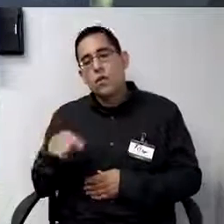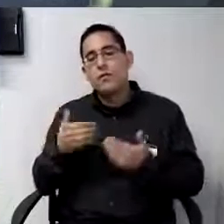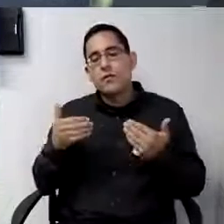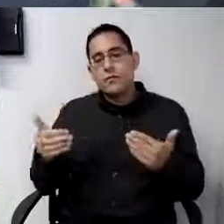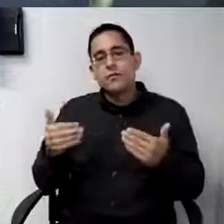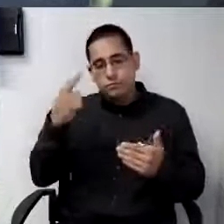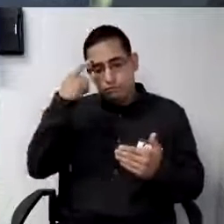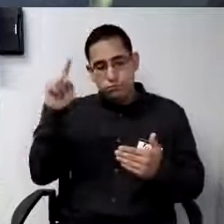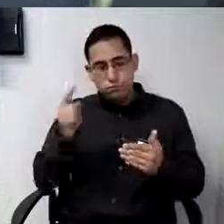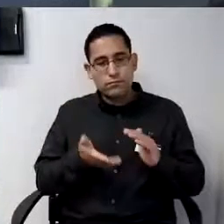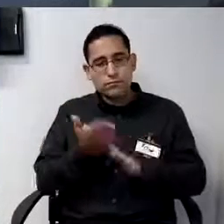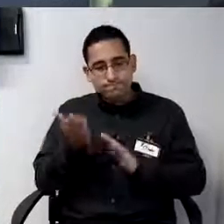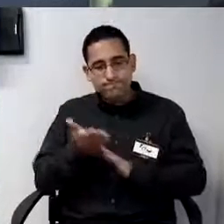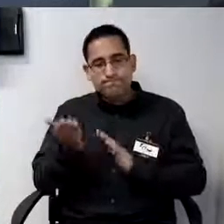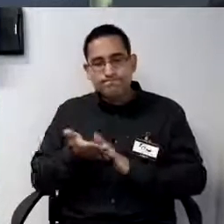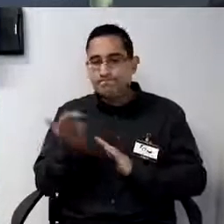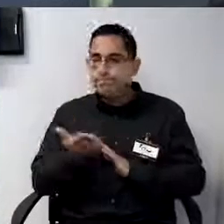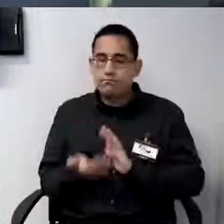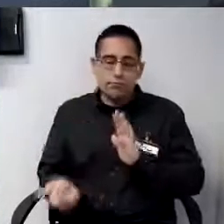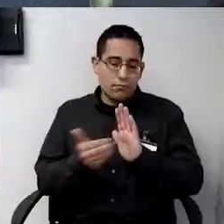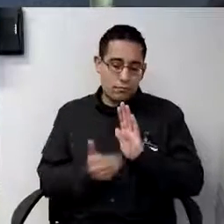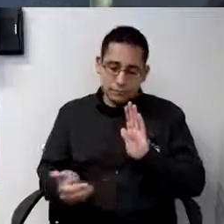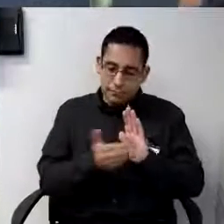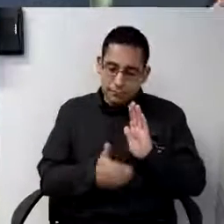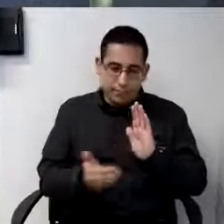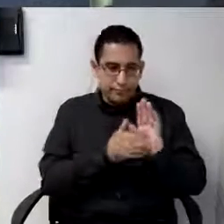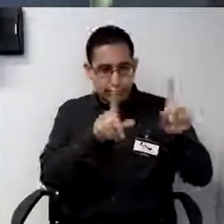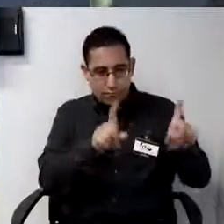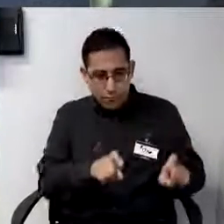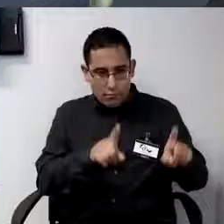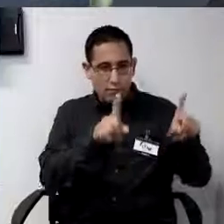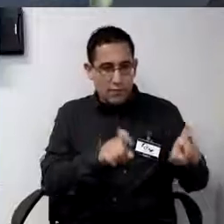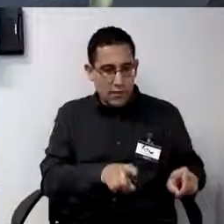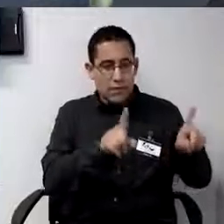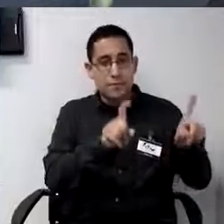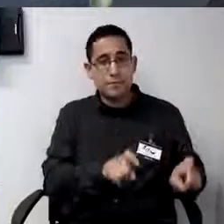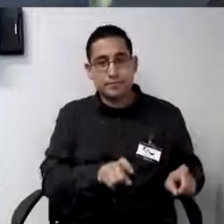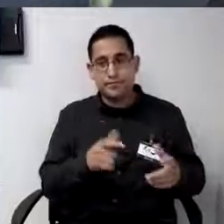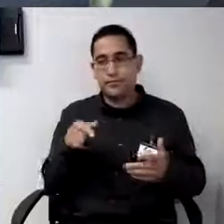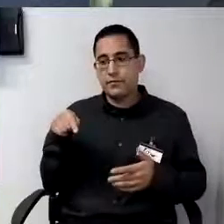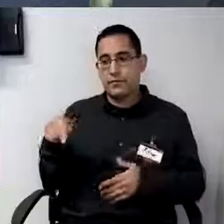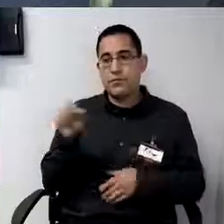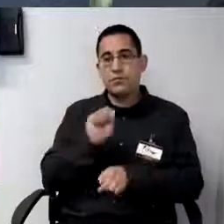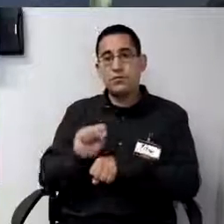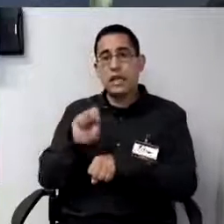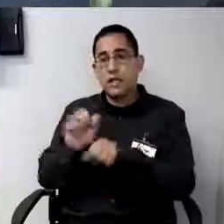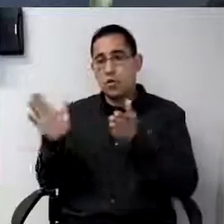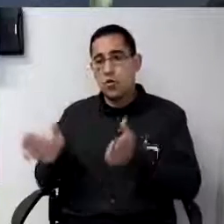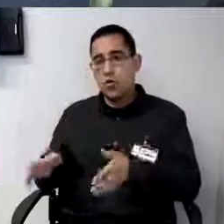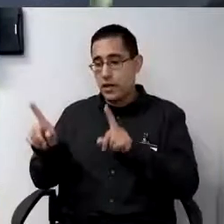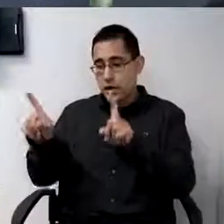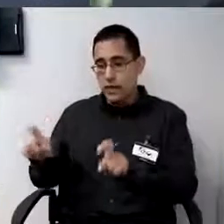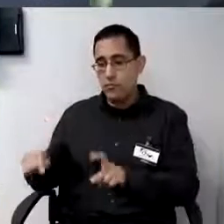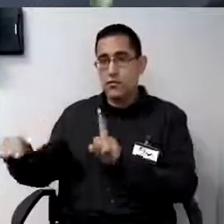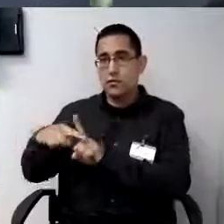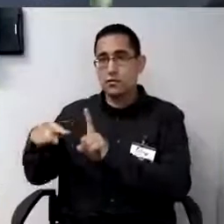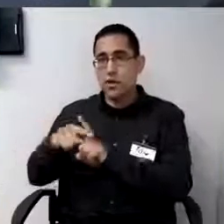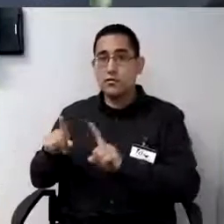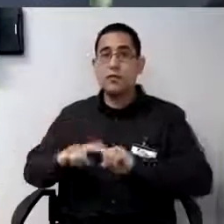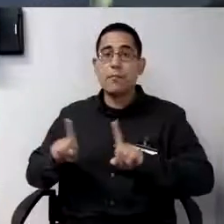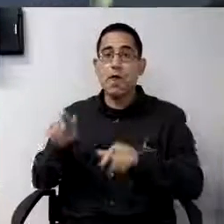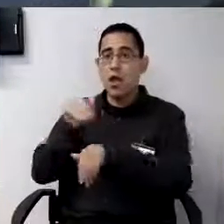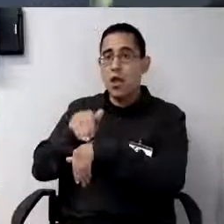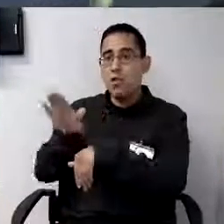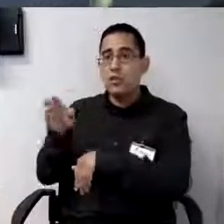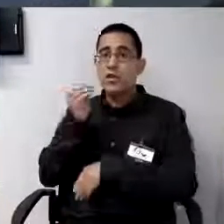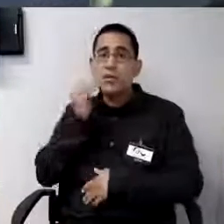on them. I said a week or so ago, if we have an employee that tests positive and we send them home and quarantine them,